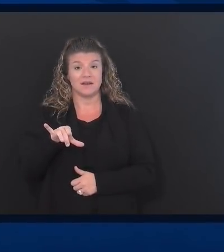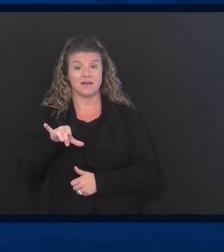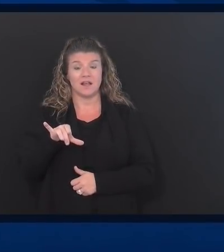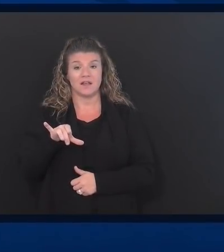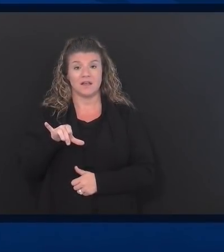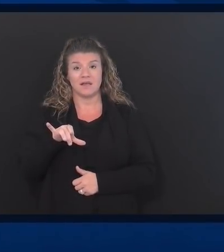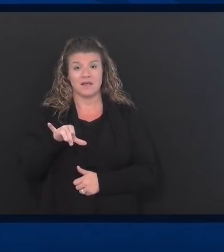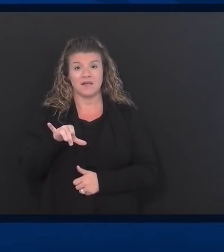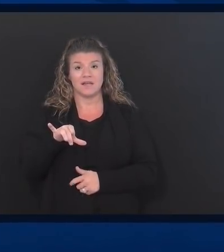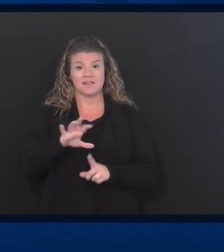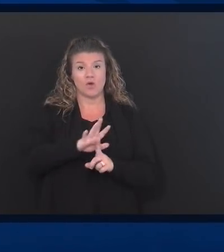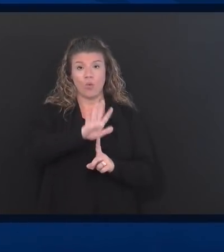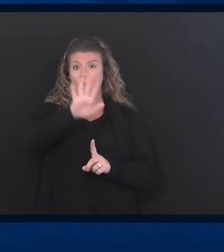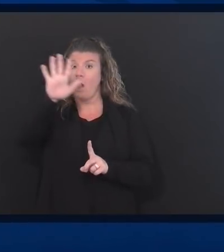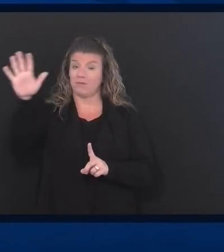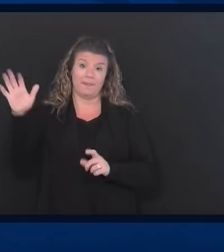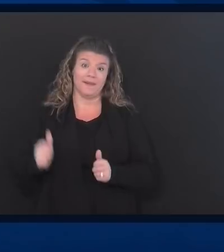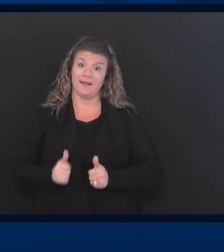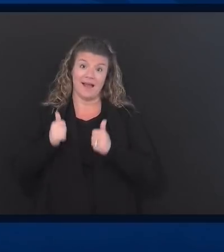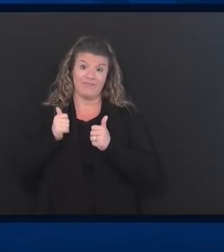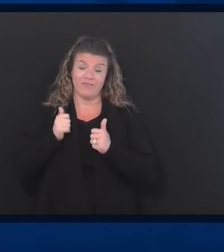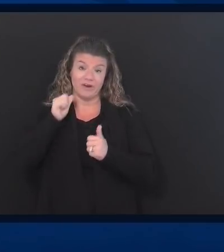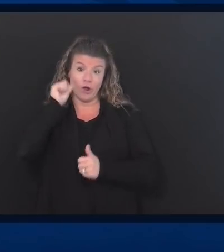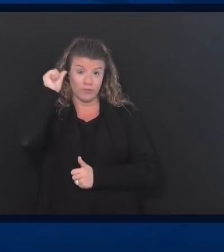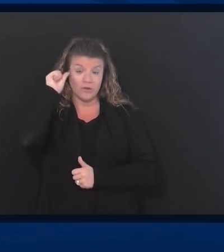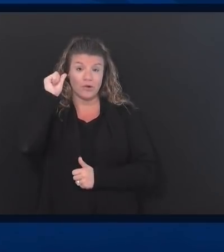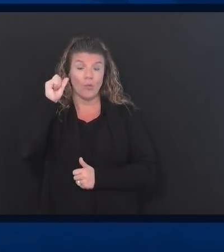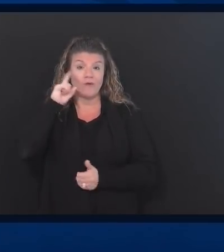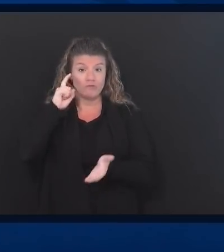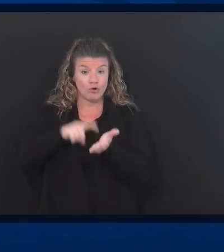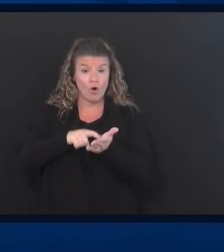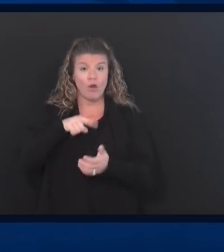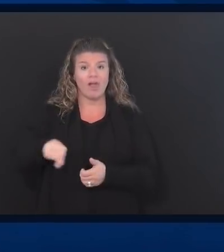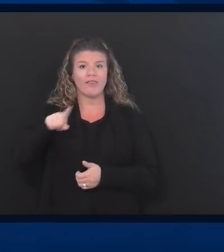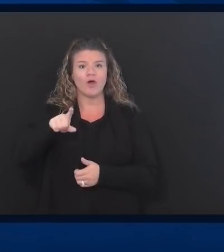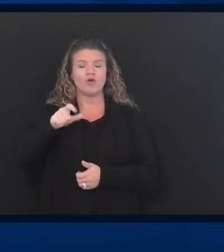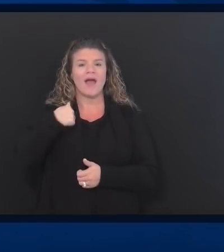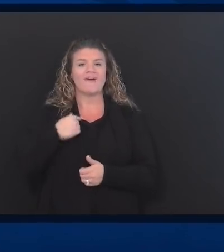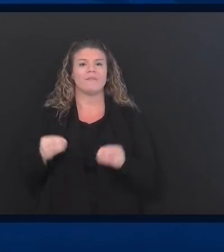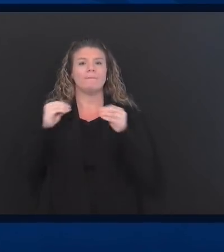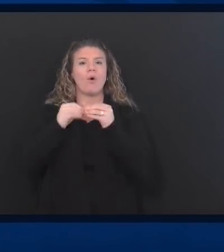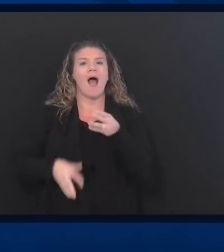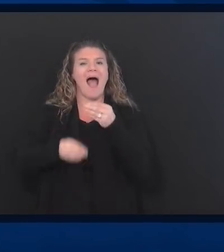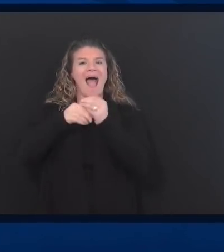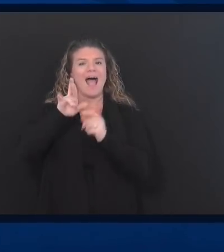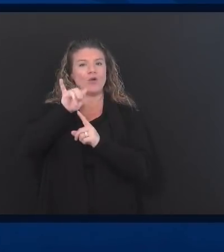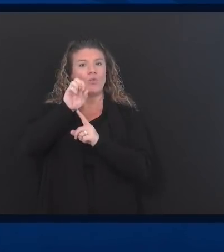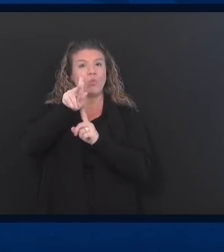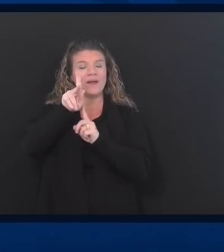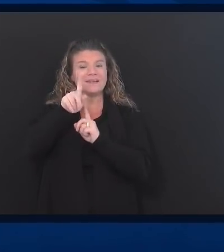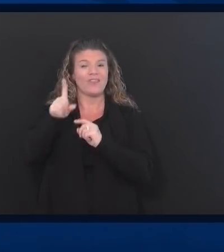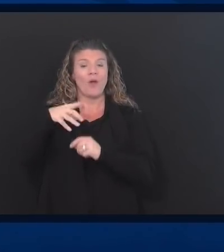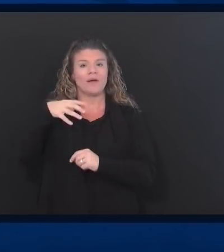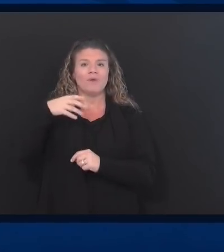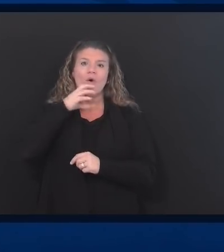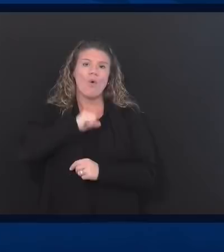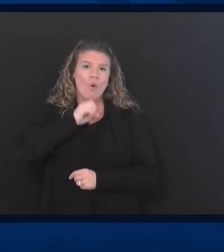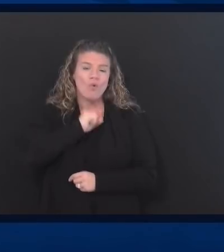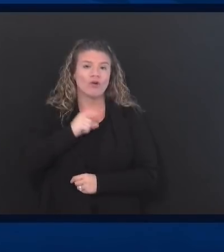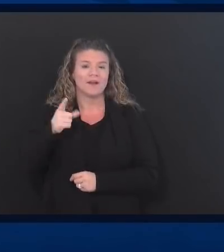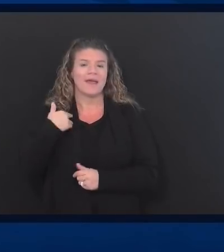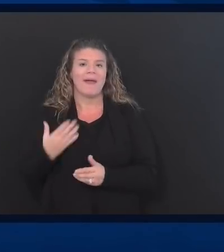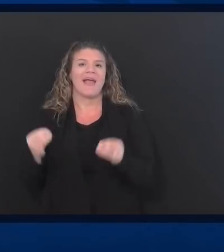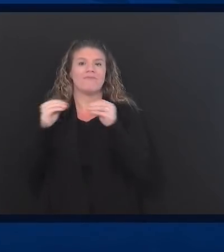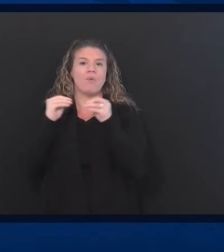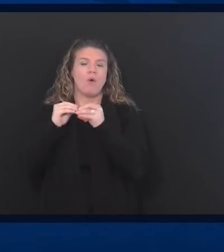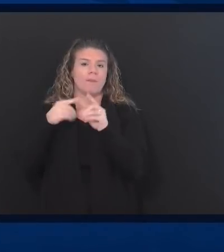across that adult lifespan. We know that those that have higher risk factors or are older are at higher risk of poor outcomes